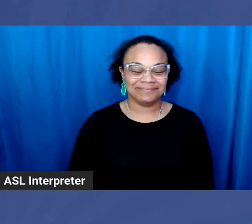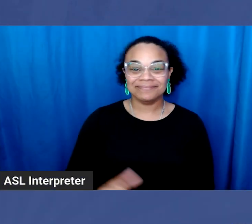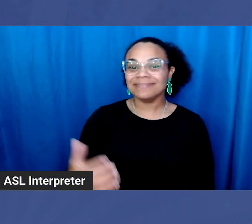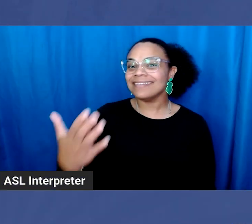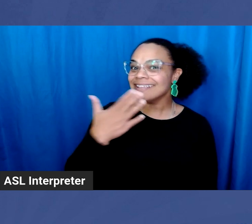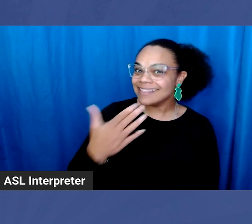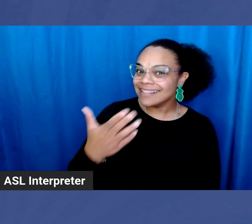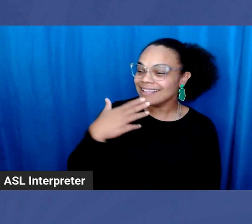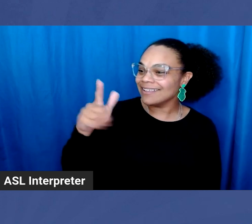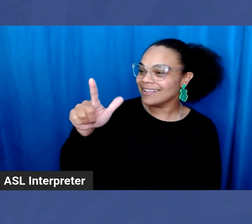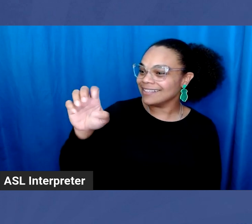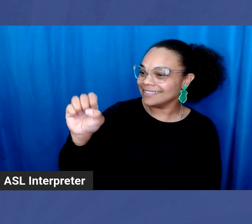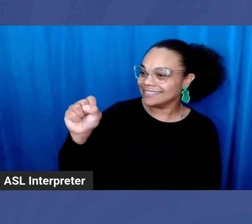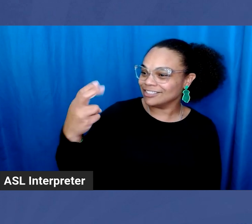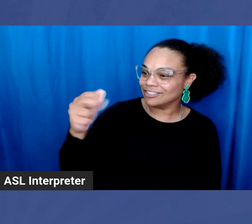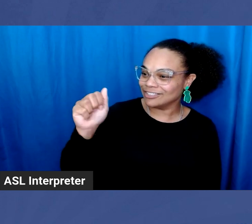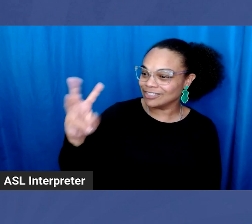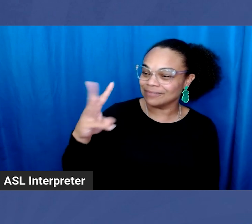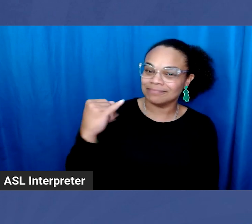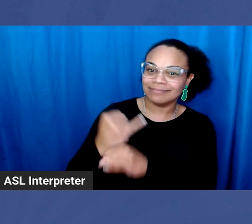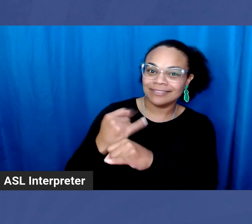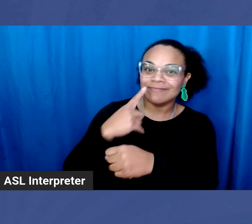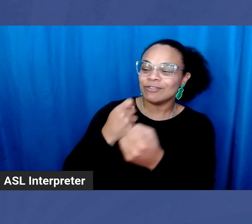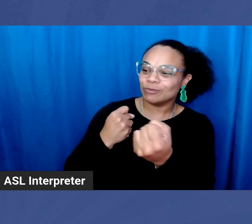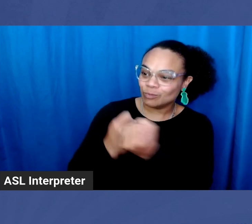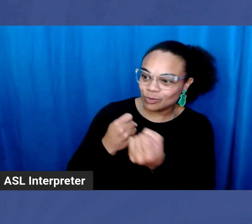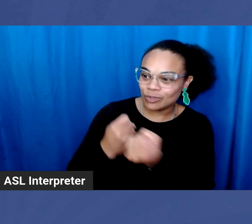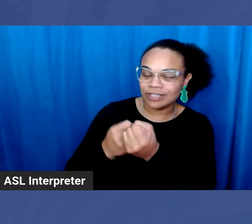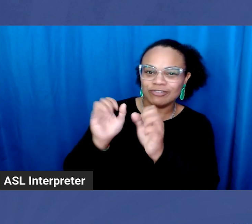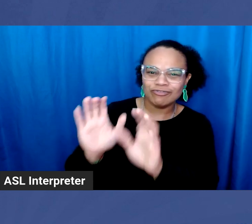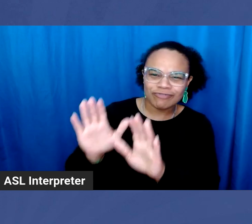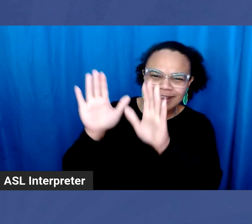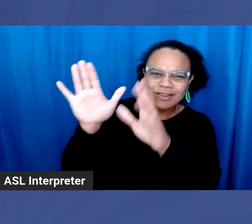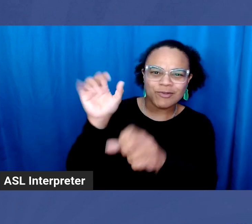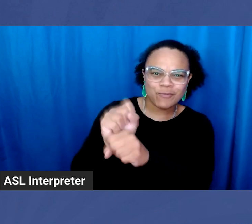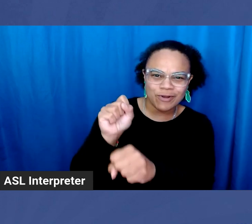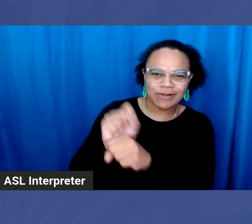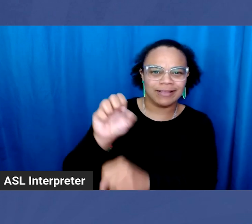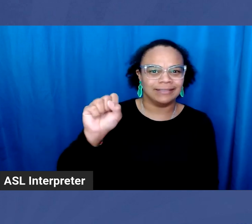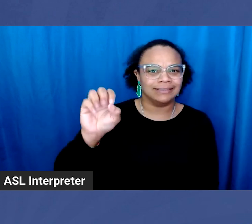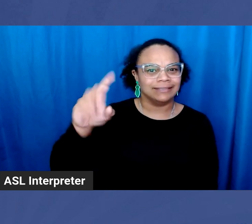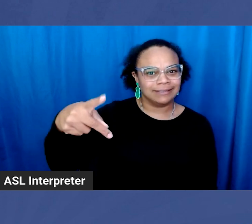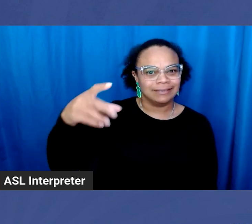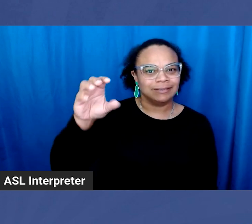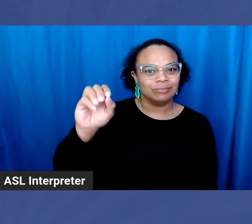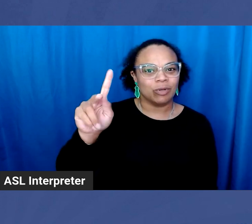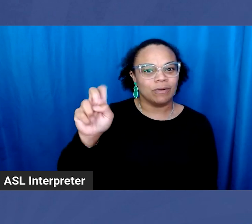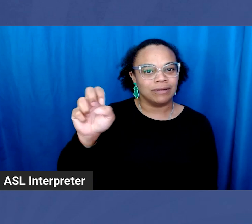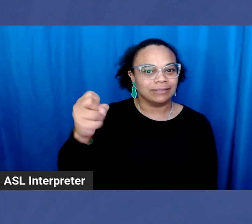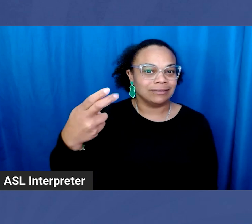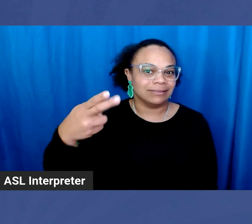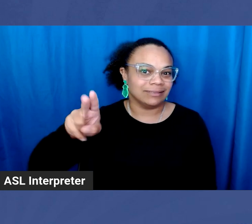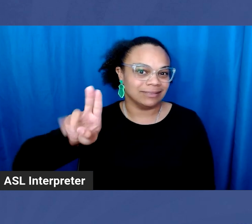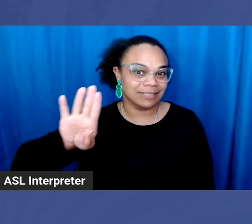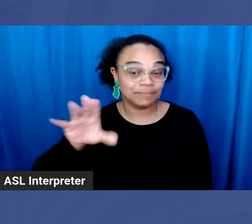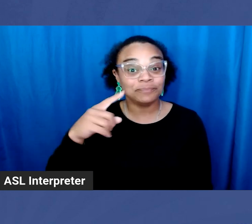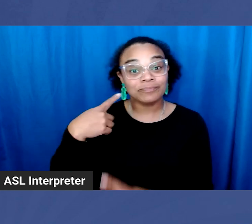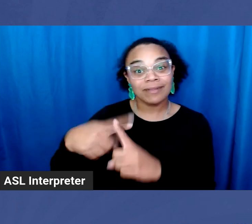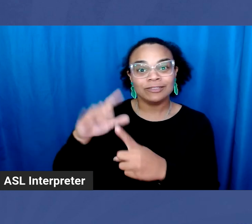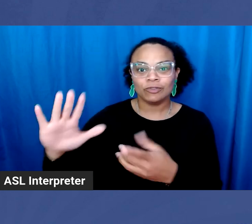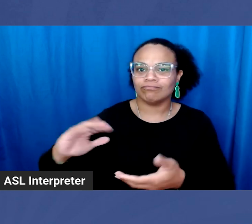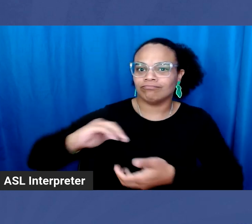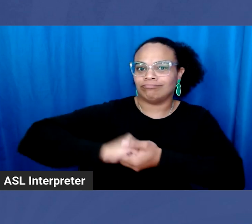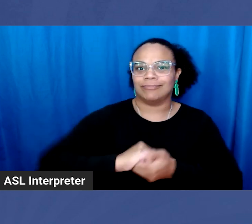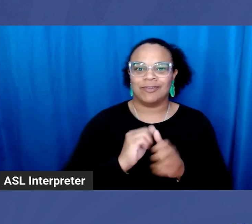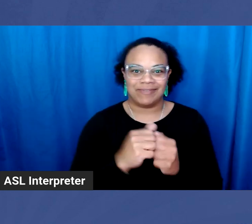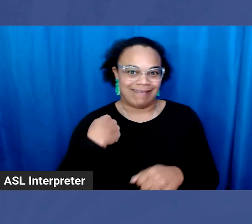Thank you so much, LaShaw Institute, for supporting the great work of Spokes Hub and your collaboration with us at Woodhull.